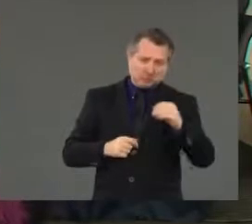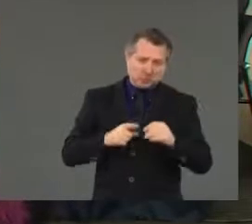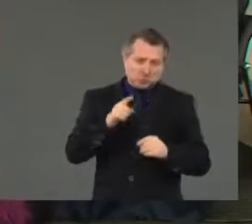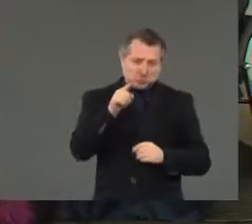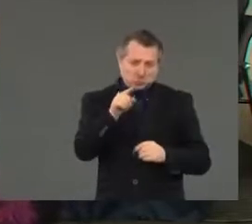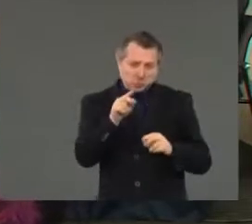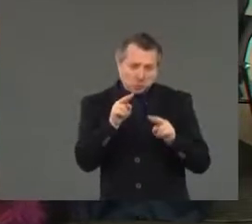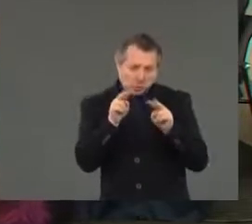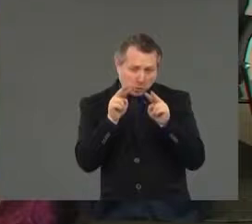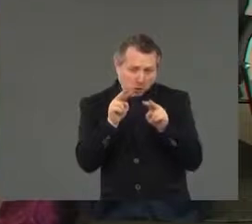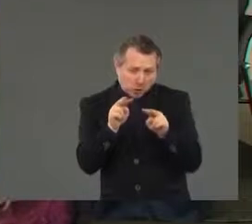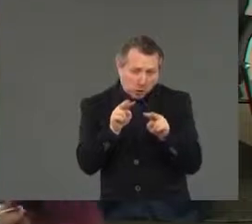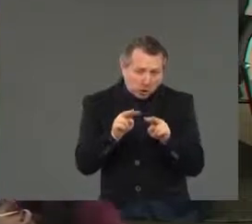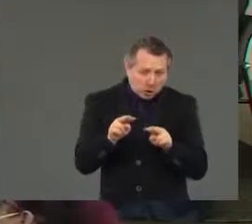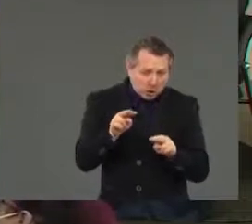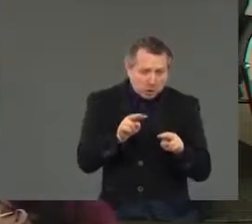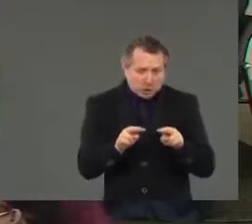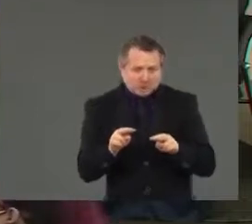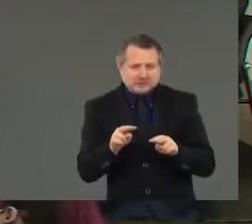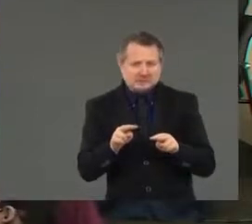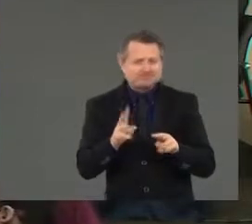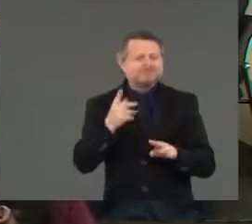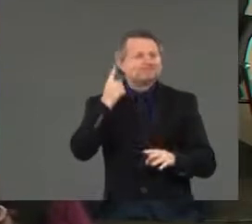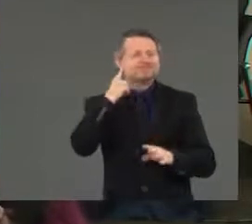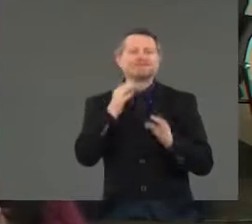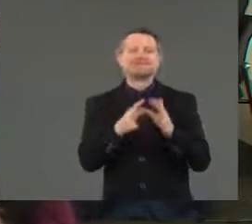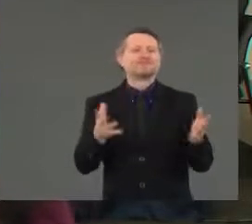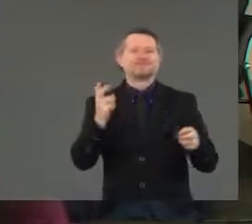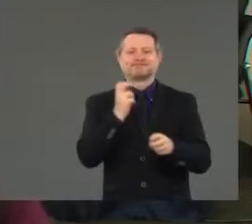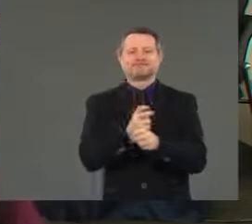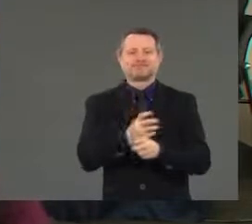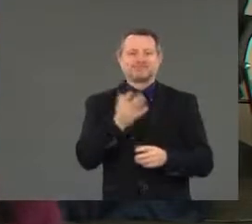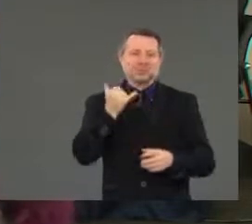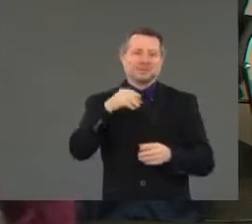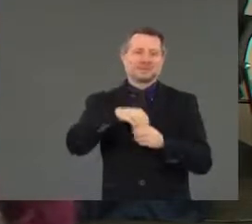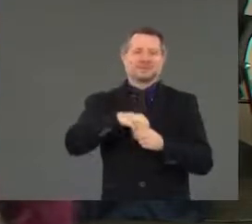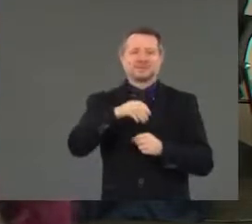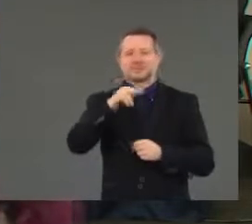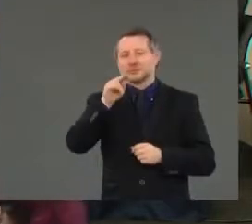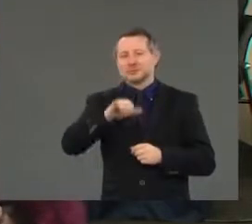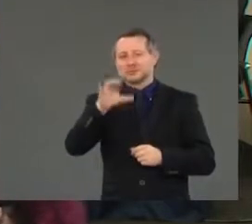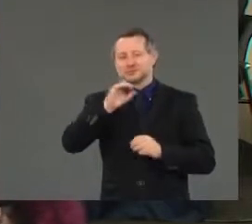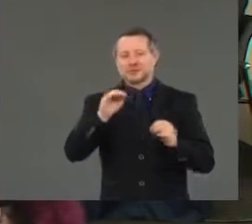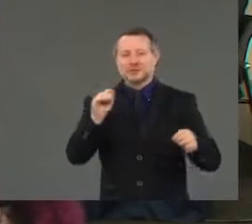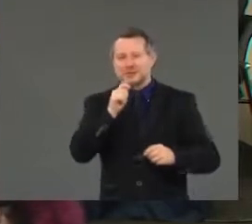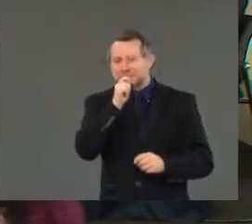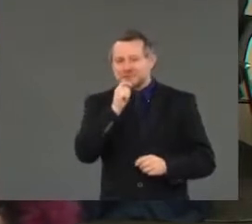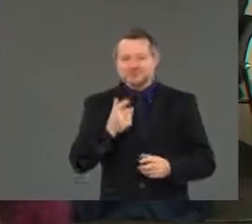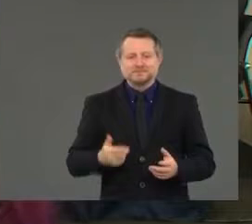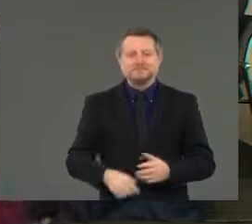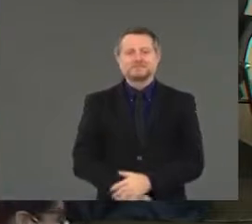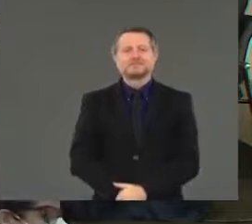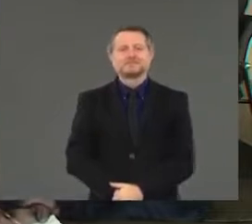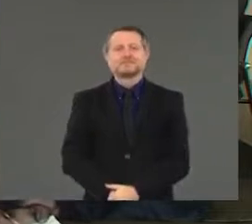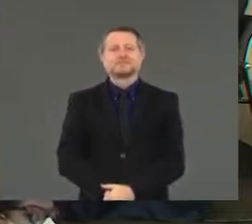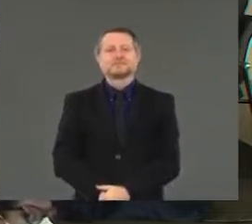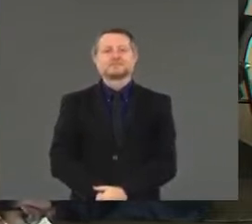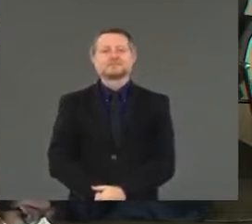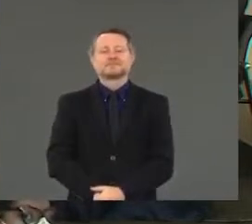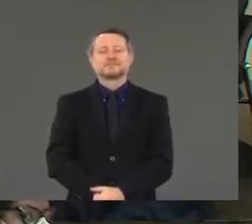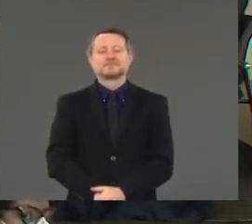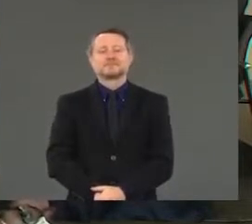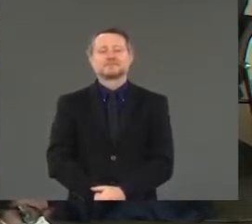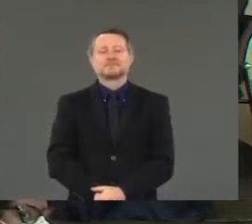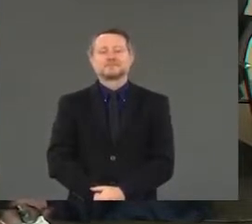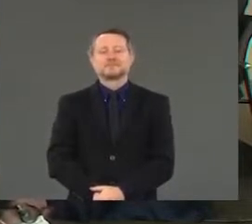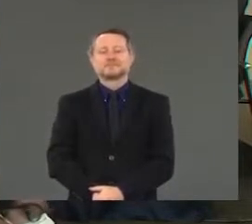suggests that fewer than 4,300 people could have died in the New York metro area had the state implemented its stay-at-home